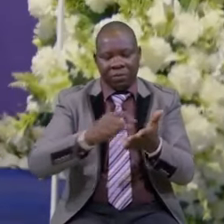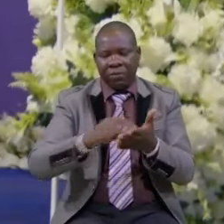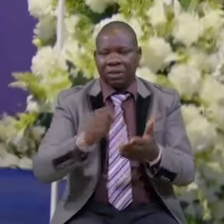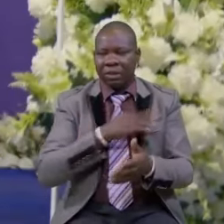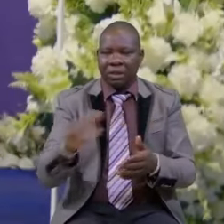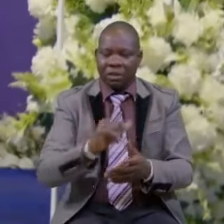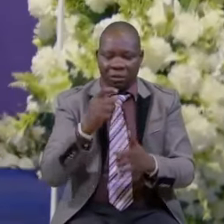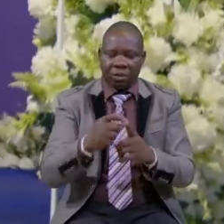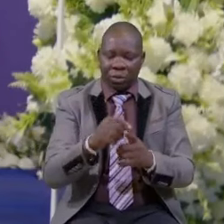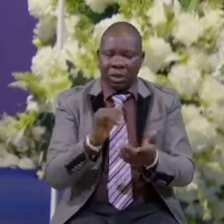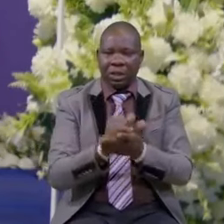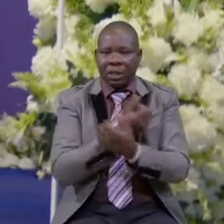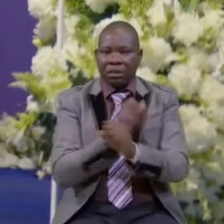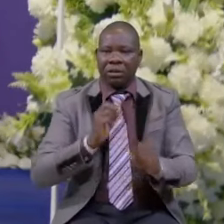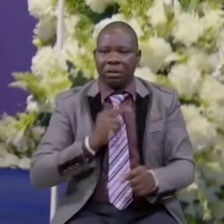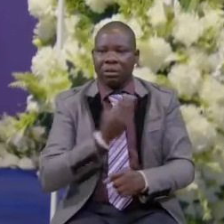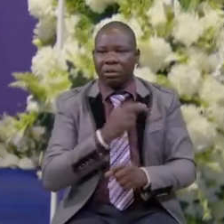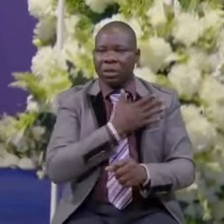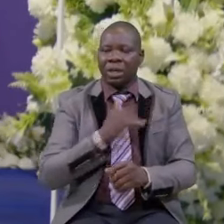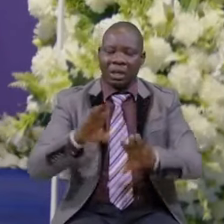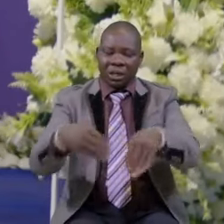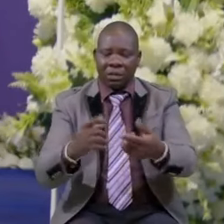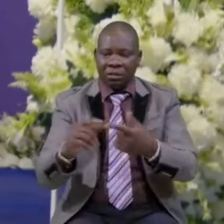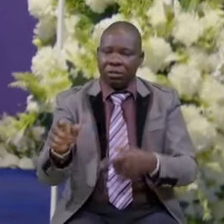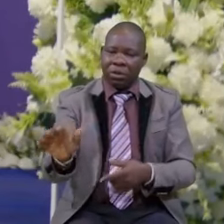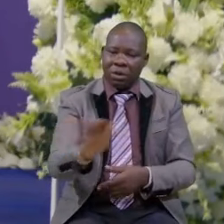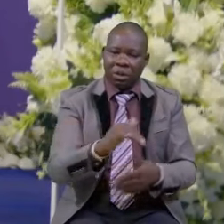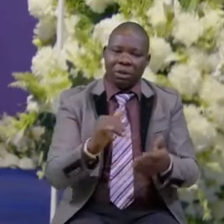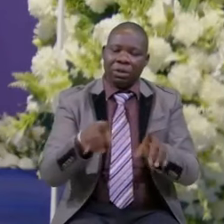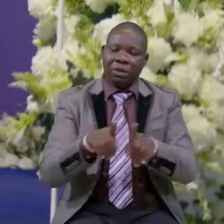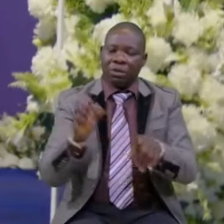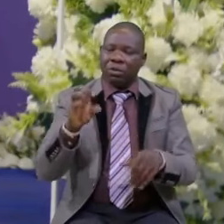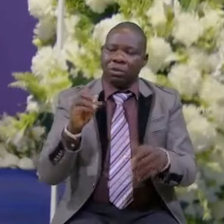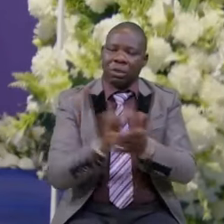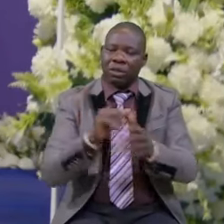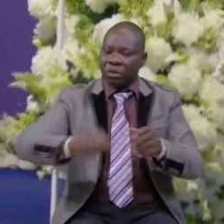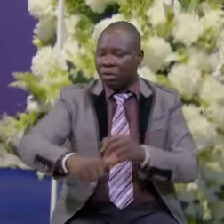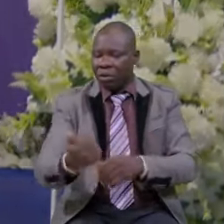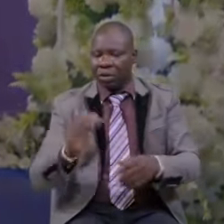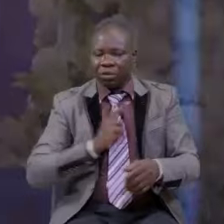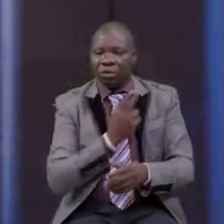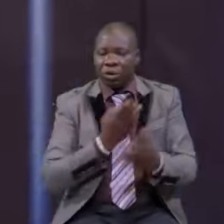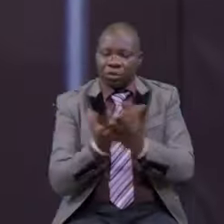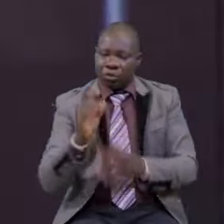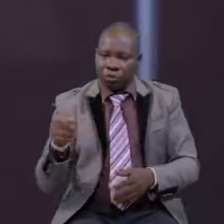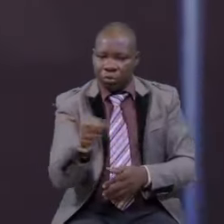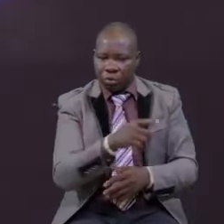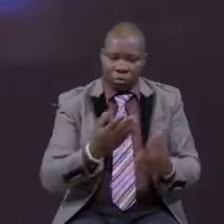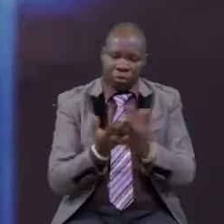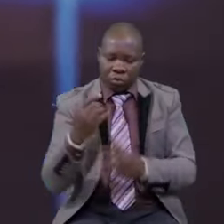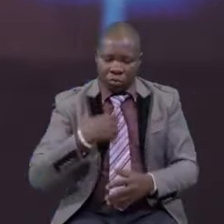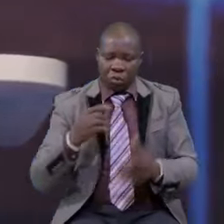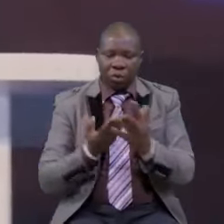that saved us and give to them, so that others through you, through me, through us together will be saved